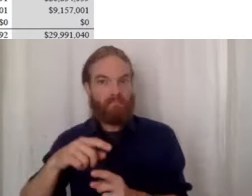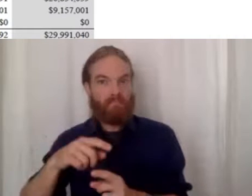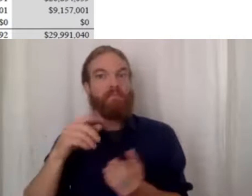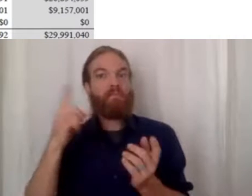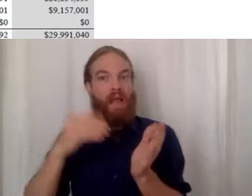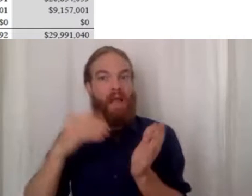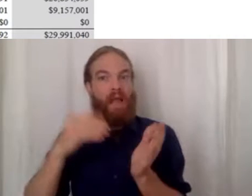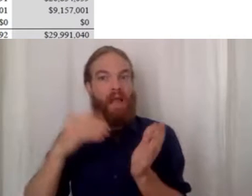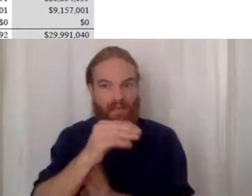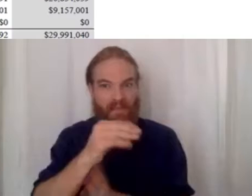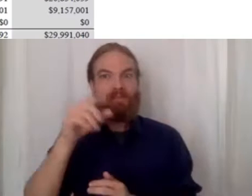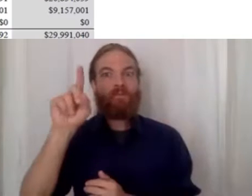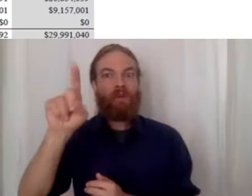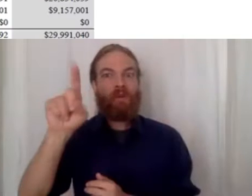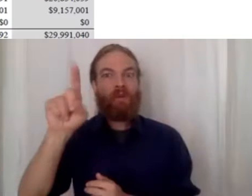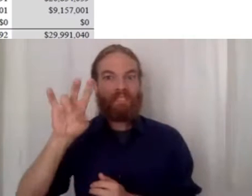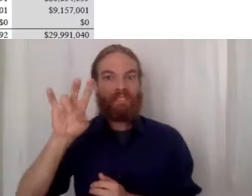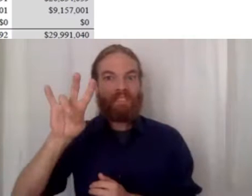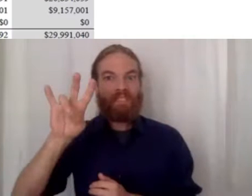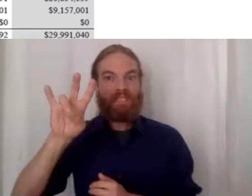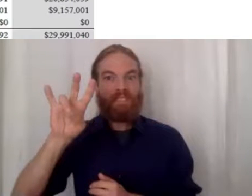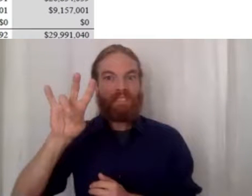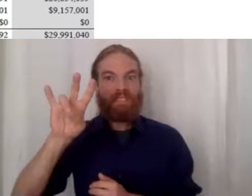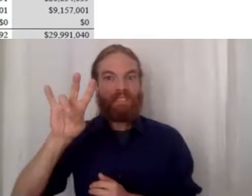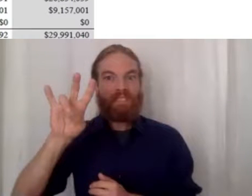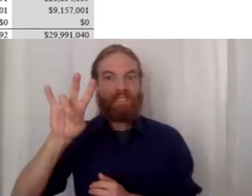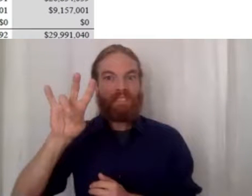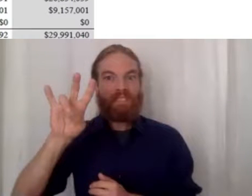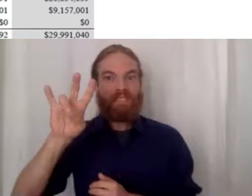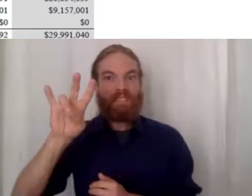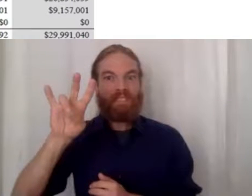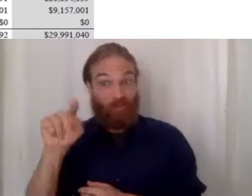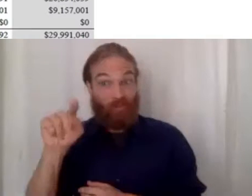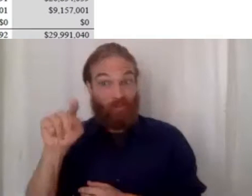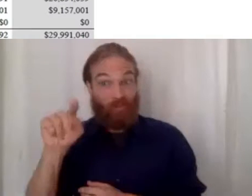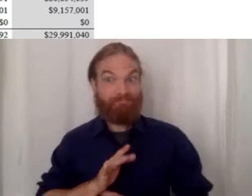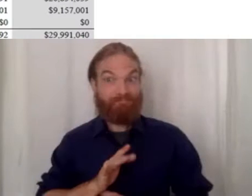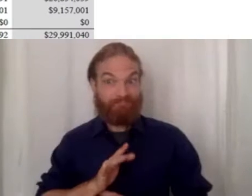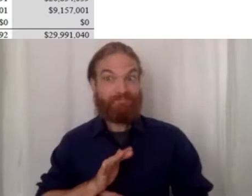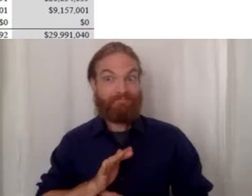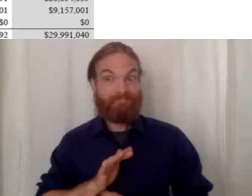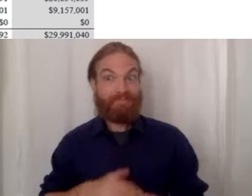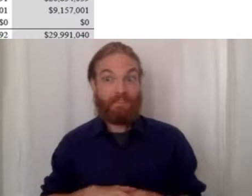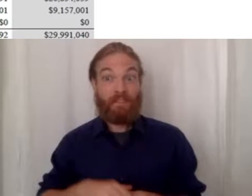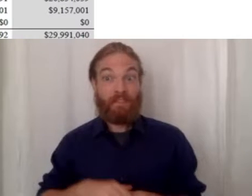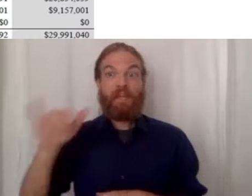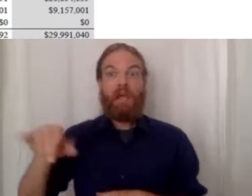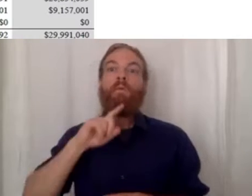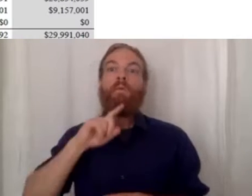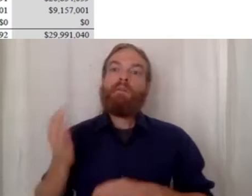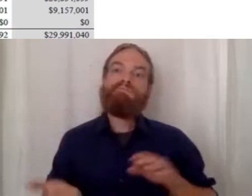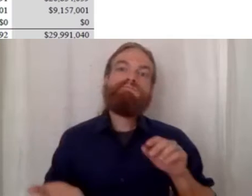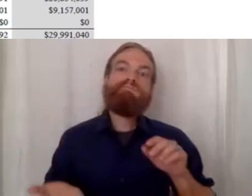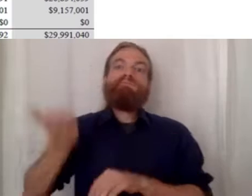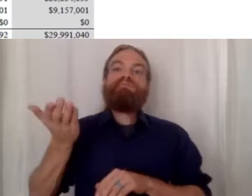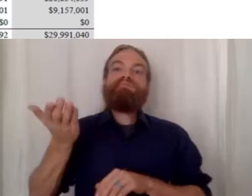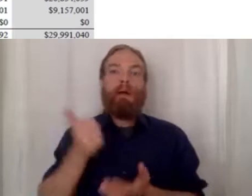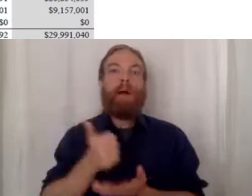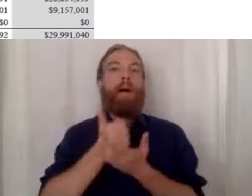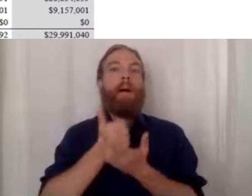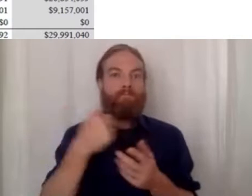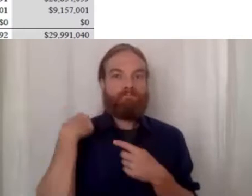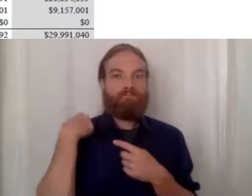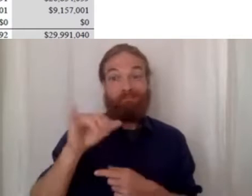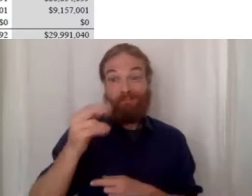$1,117,178. So that has come up quite a bit since July and looks good. And we have no concerns really with all the